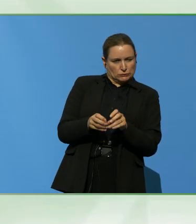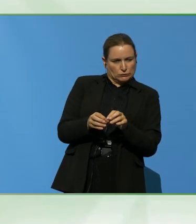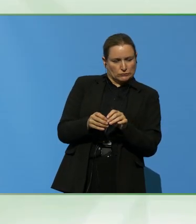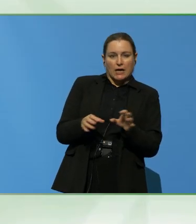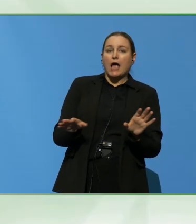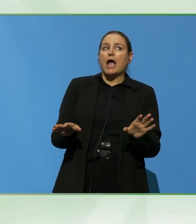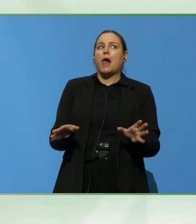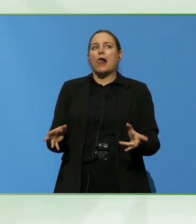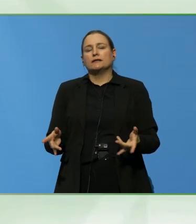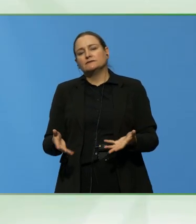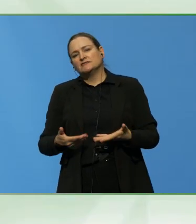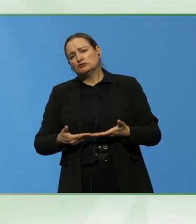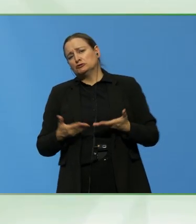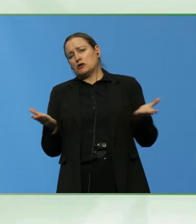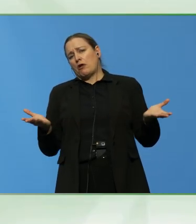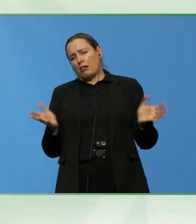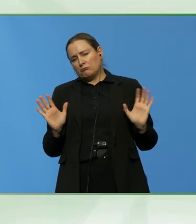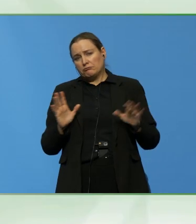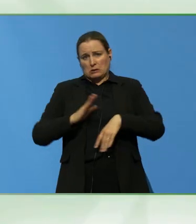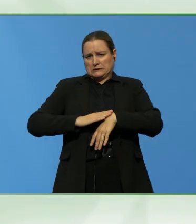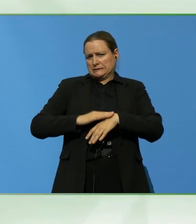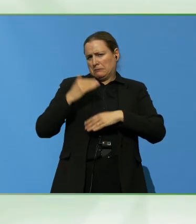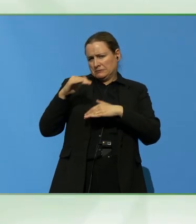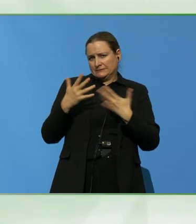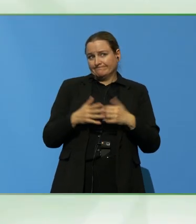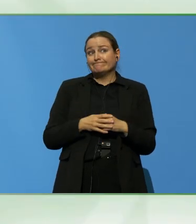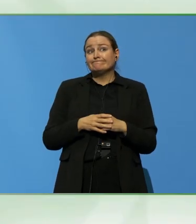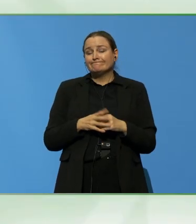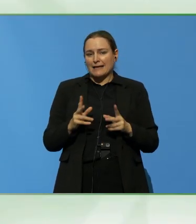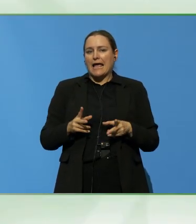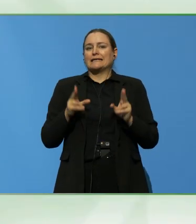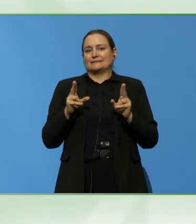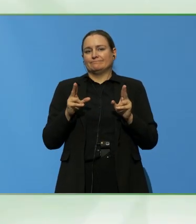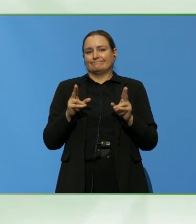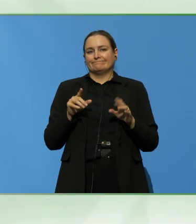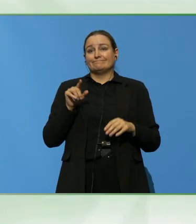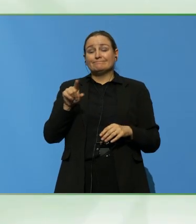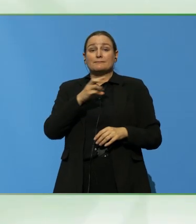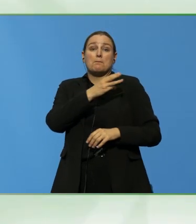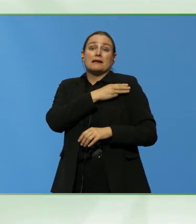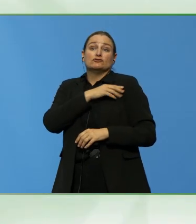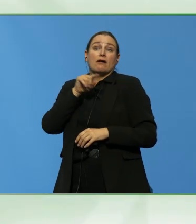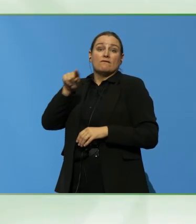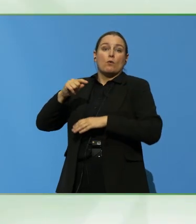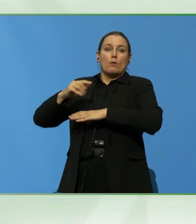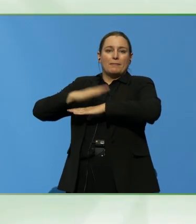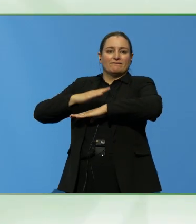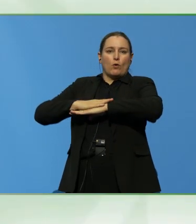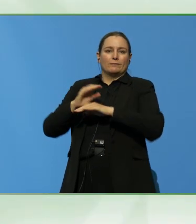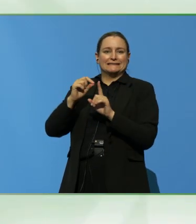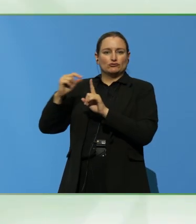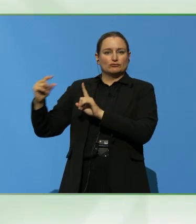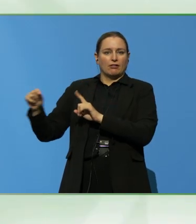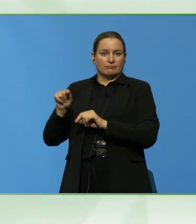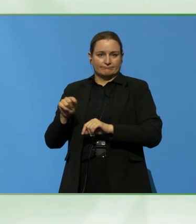Let's go for a general answer, given the time. Editors and the managers of digital platforms. Marianne? I